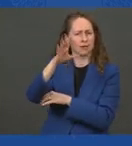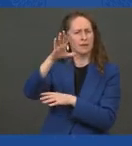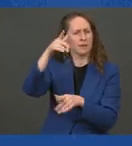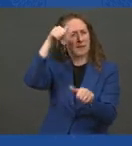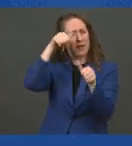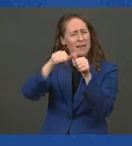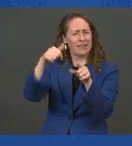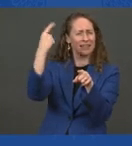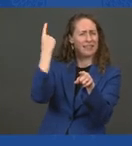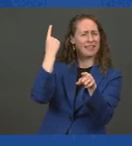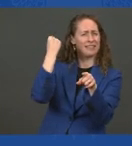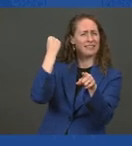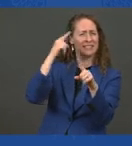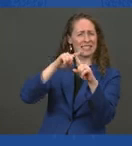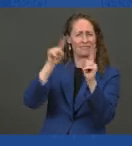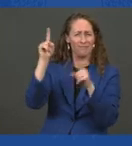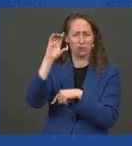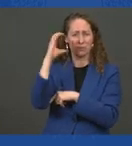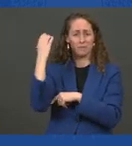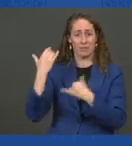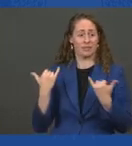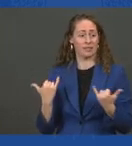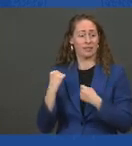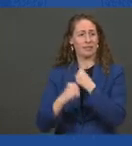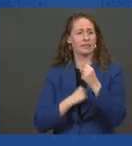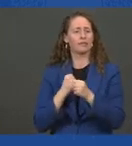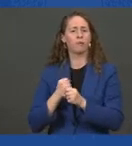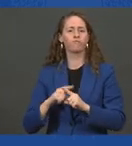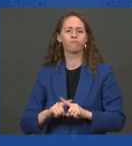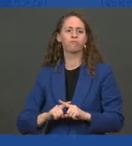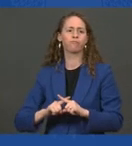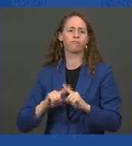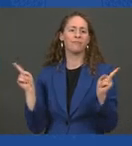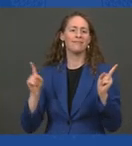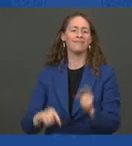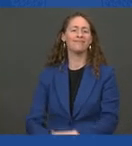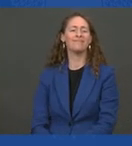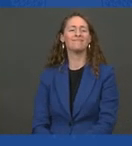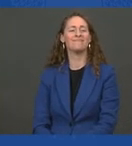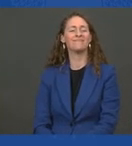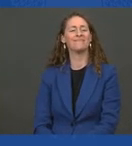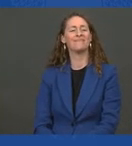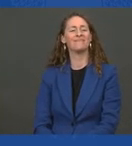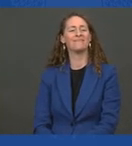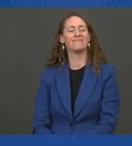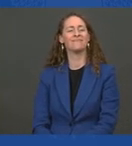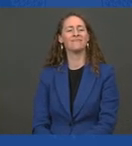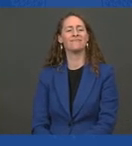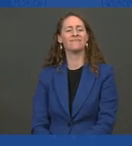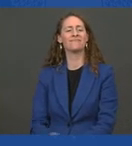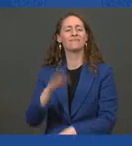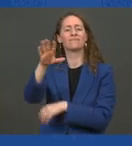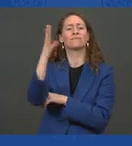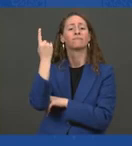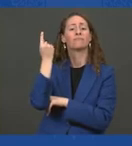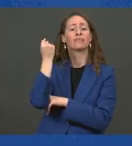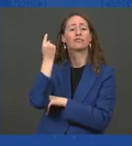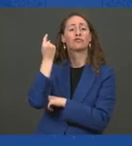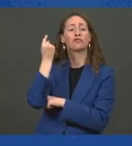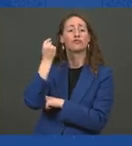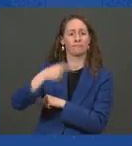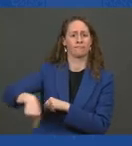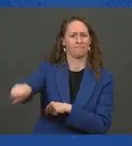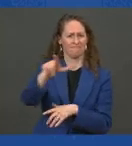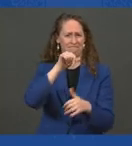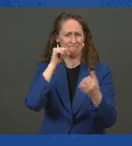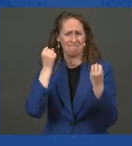Christmas. Last Christmas, fewer than 1% of American adults were vaccinated. This Christmas, the number will be over